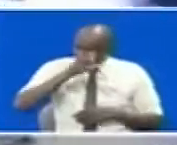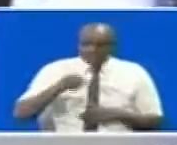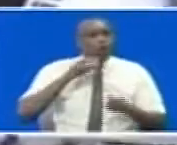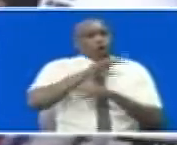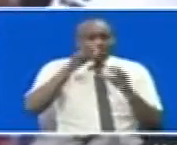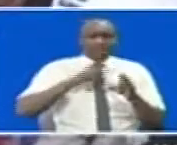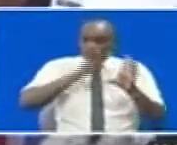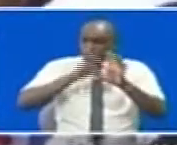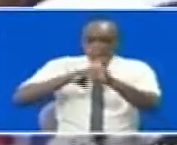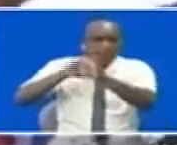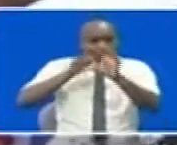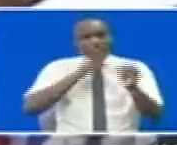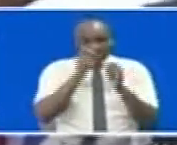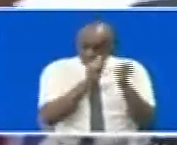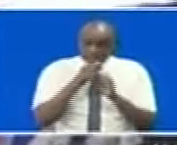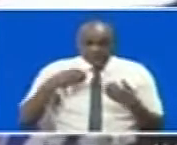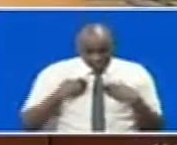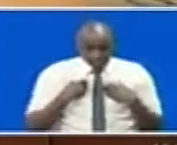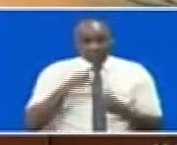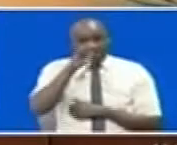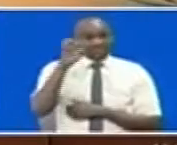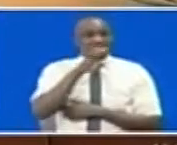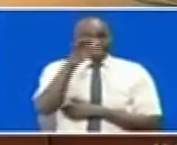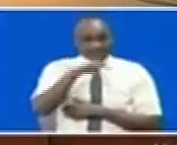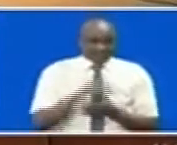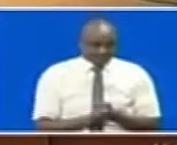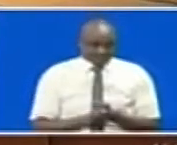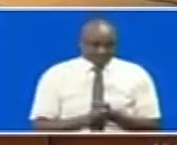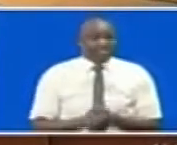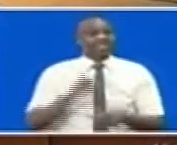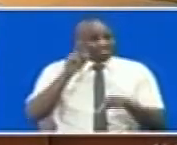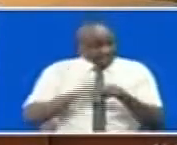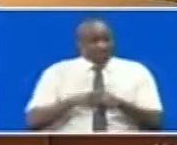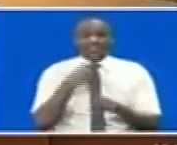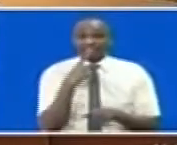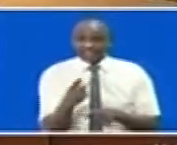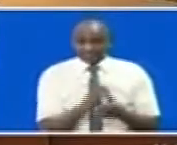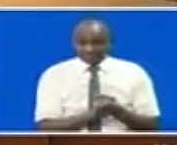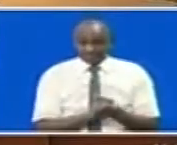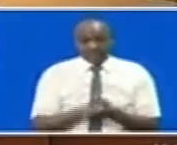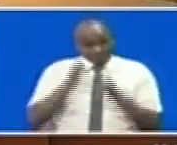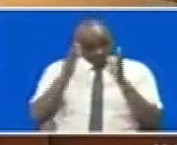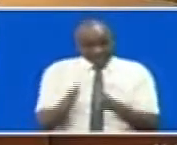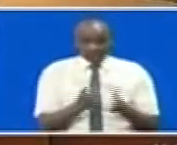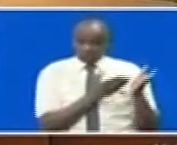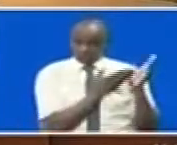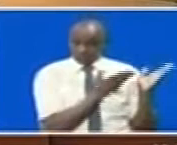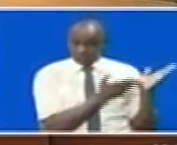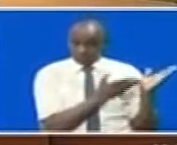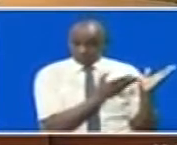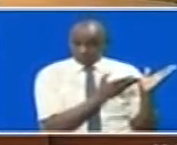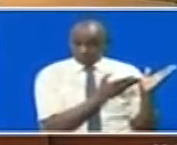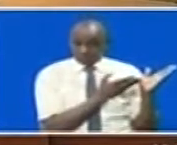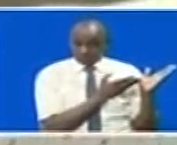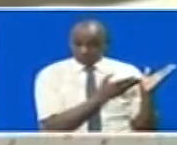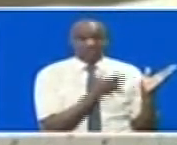to market itself in the larger northeastern region. Wakati nilisema party haita. Jaffa Isaac of the Diligent Development